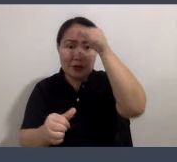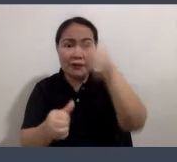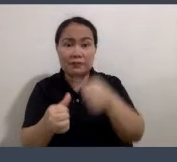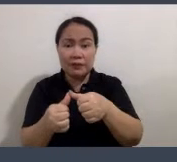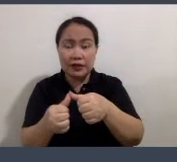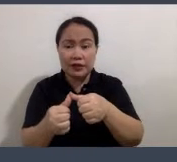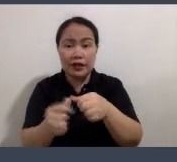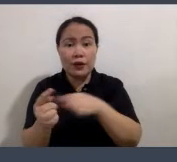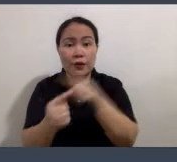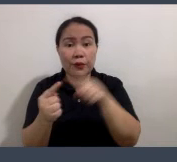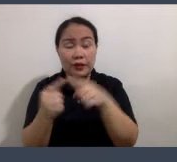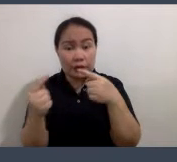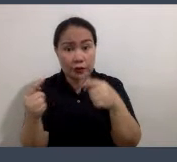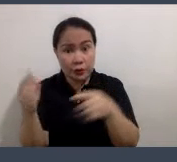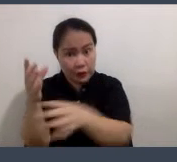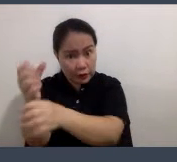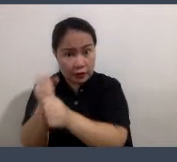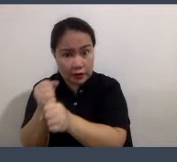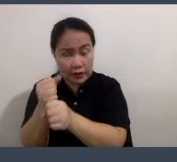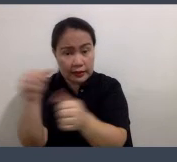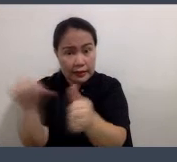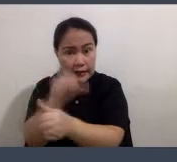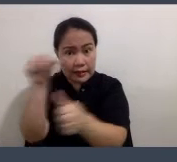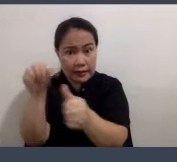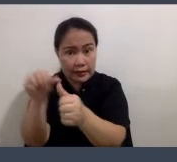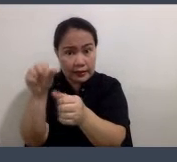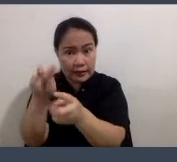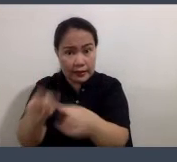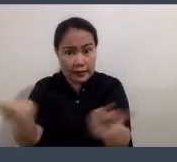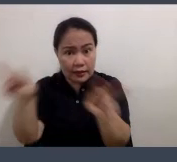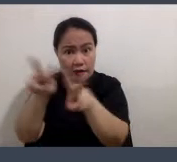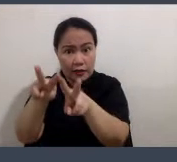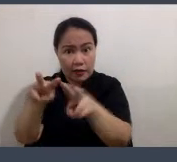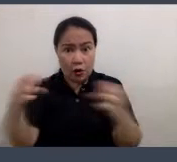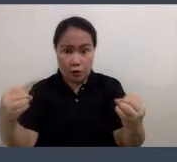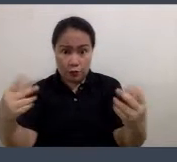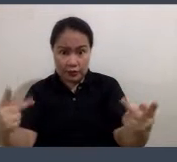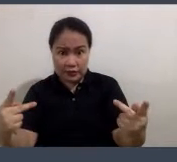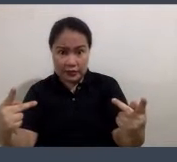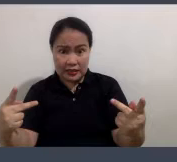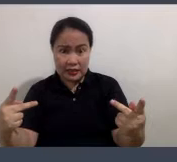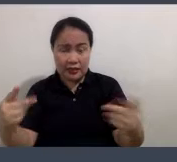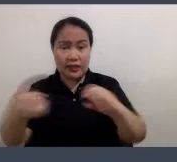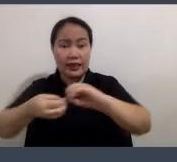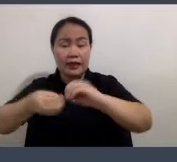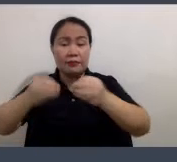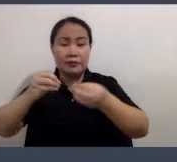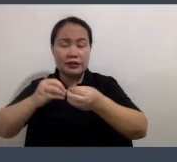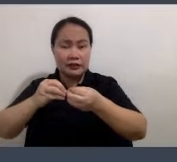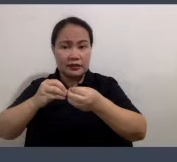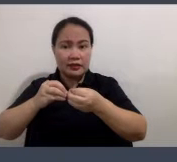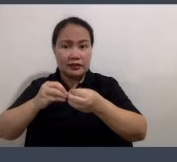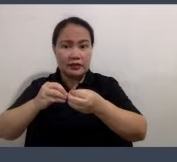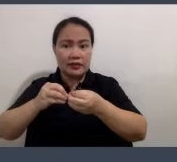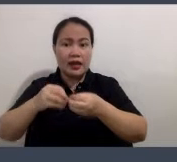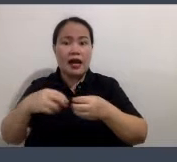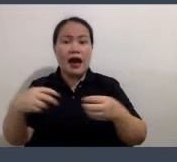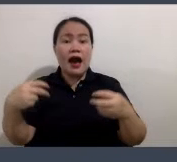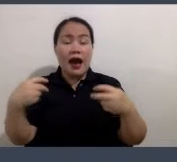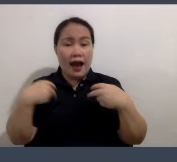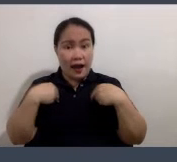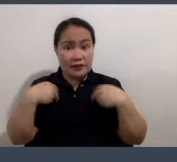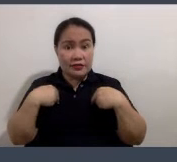that when we are getting the absolute value of opposite numbers, they must have or